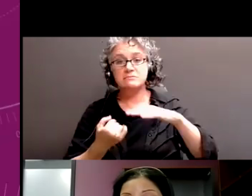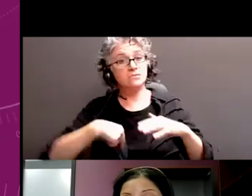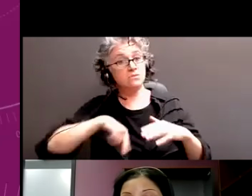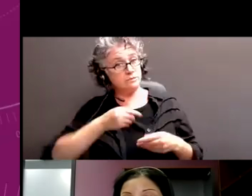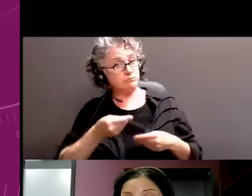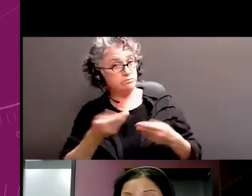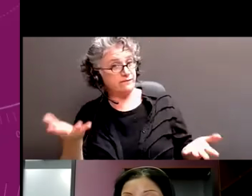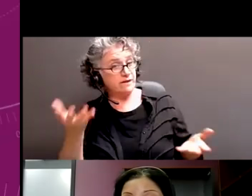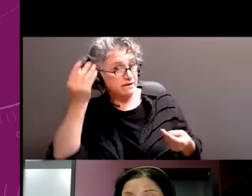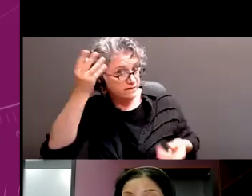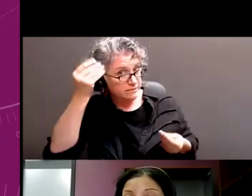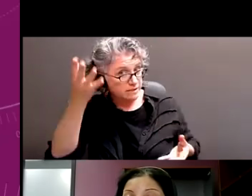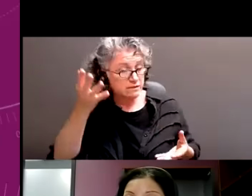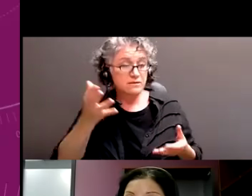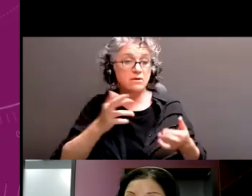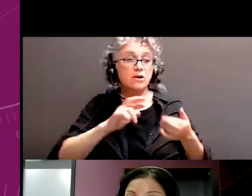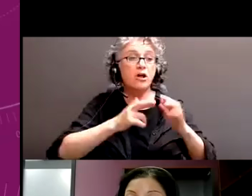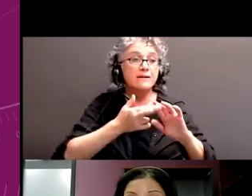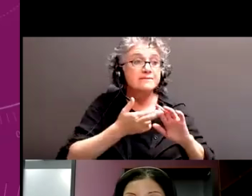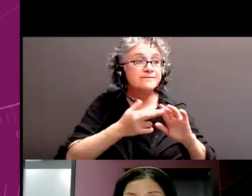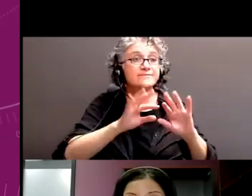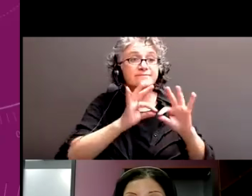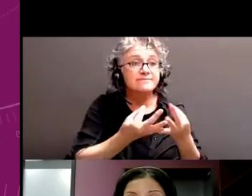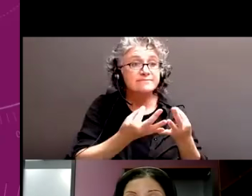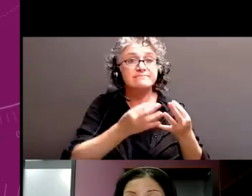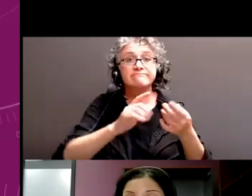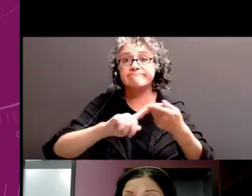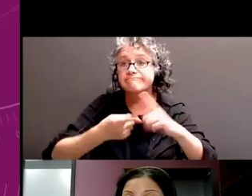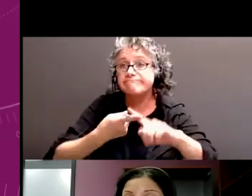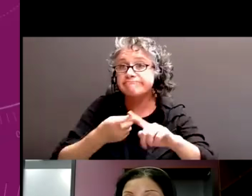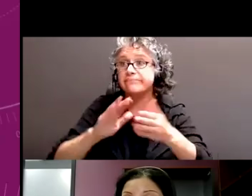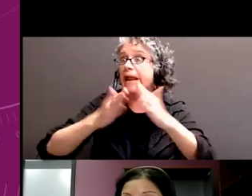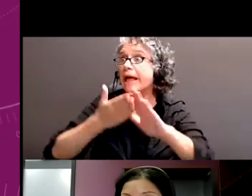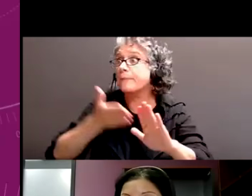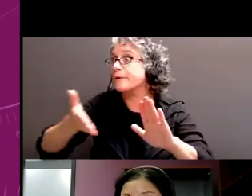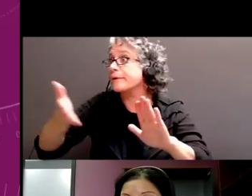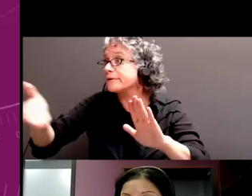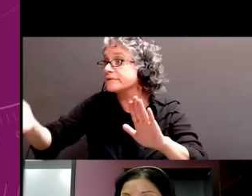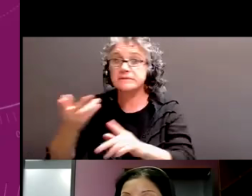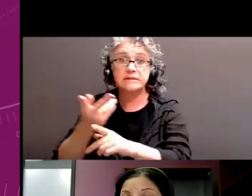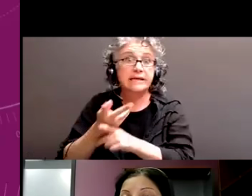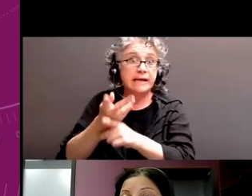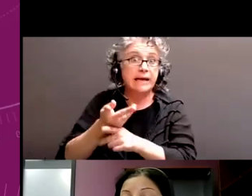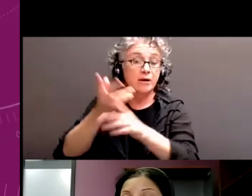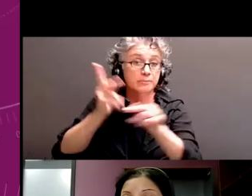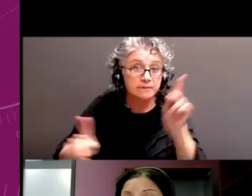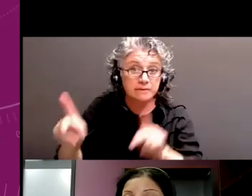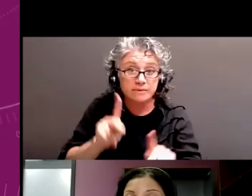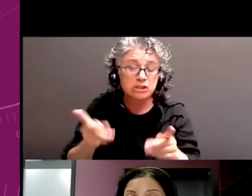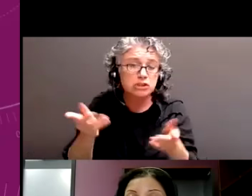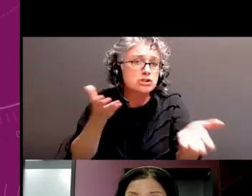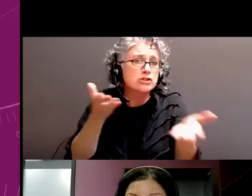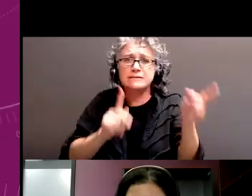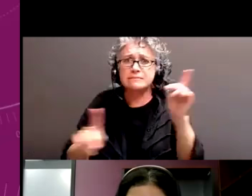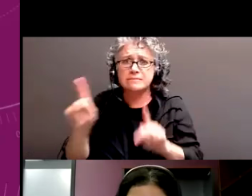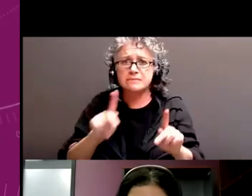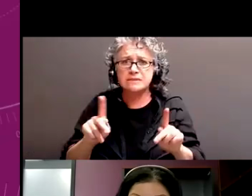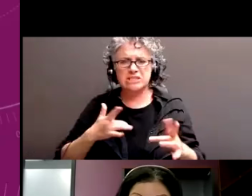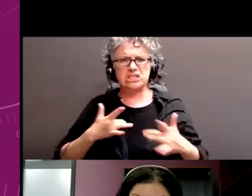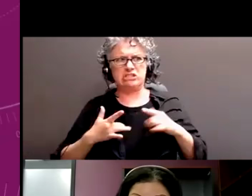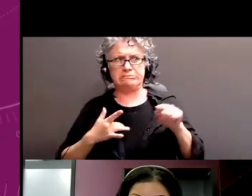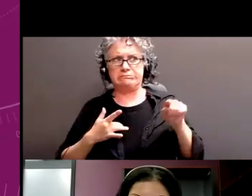to relatives, friends, neighbors, caregivers, and service providers who are concerned about an older